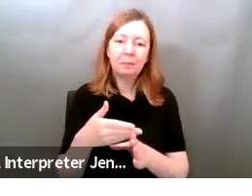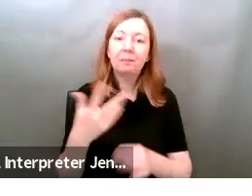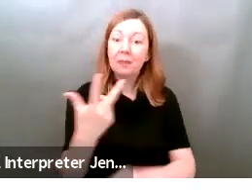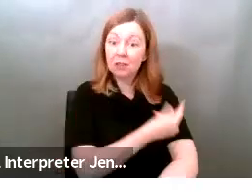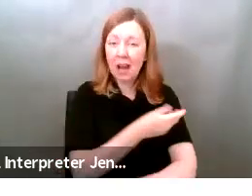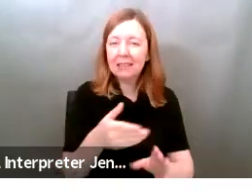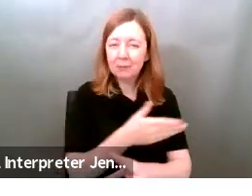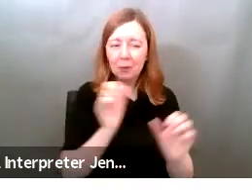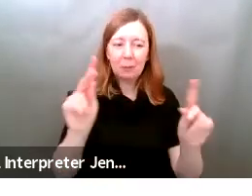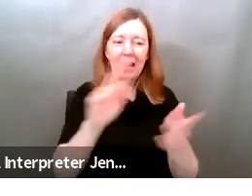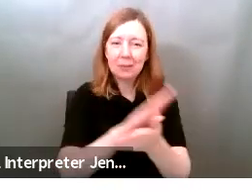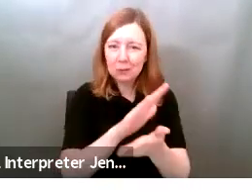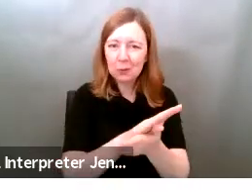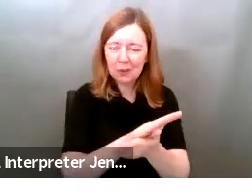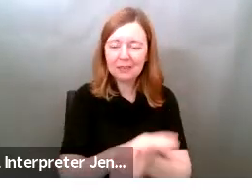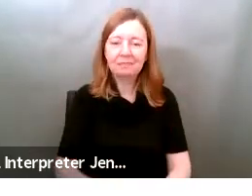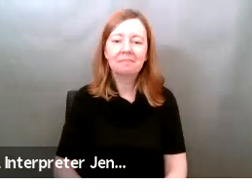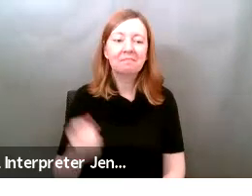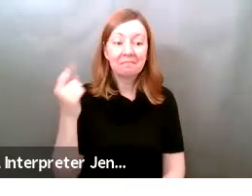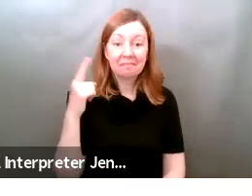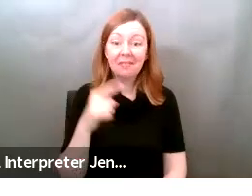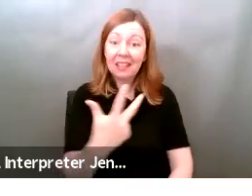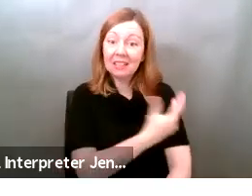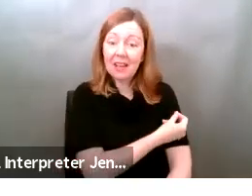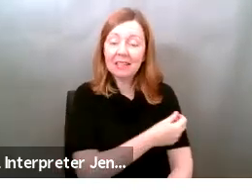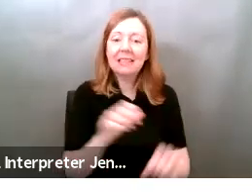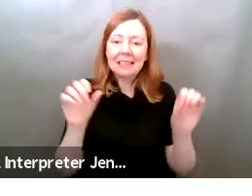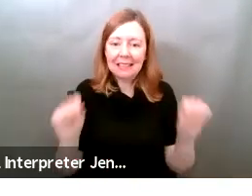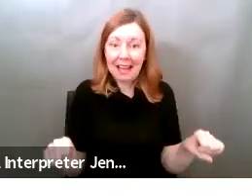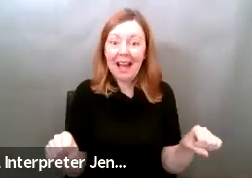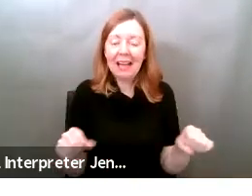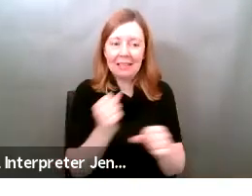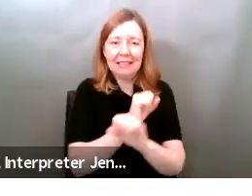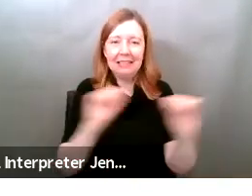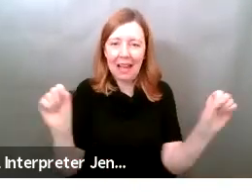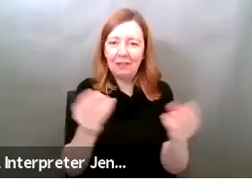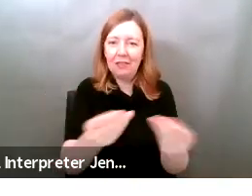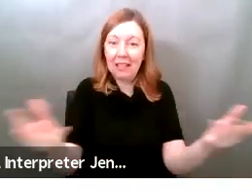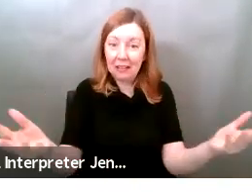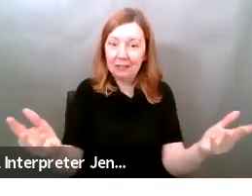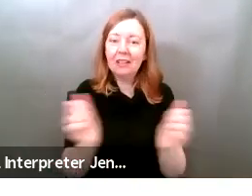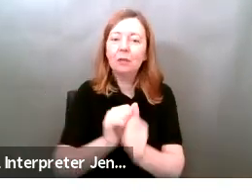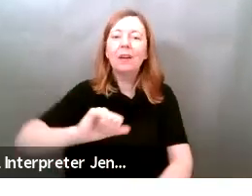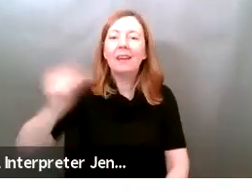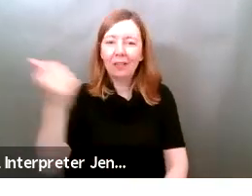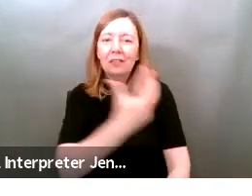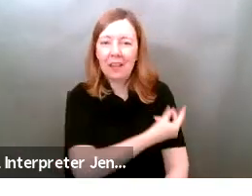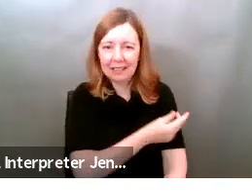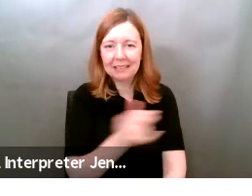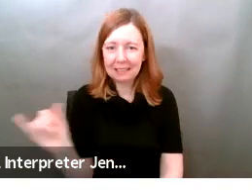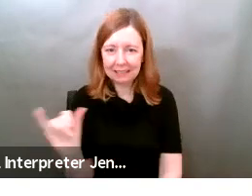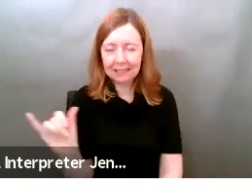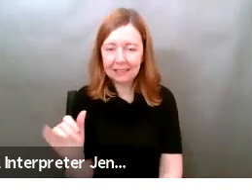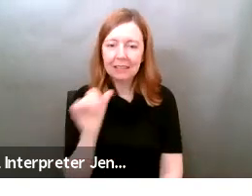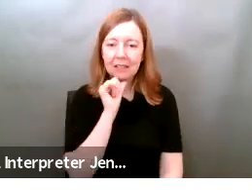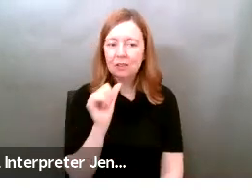shots before they go back to school in the fall, is that this vaccine can now be safely given with other childhood vaccines. So it's